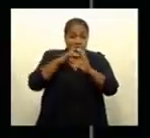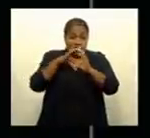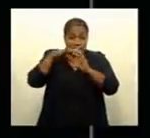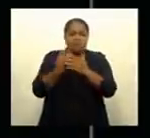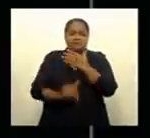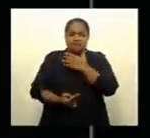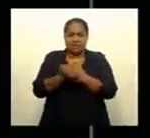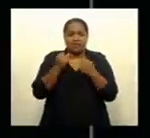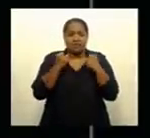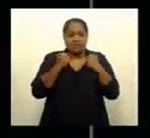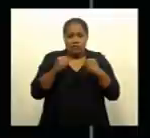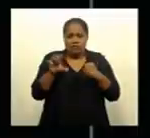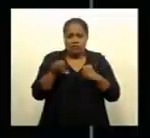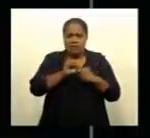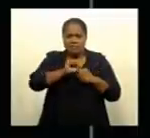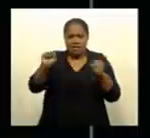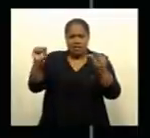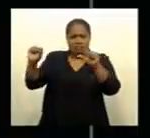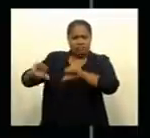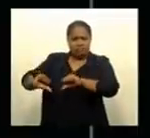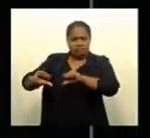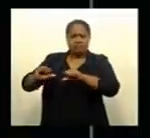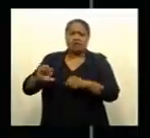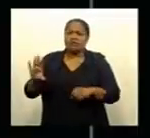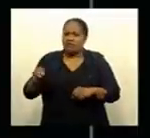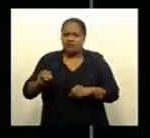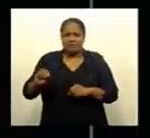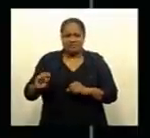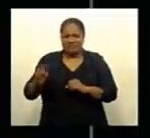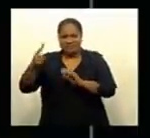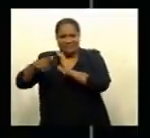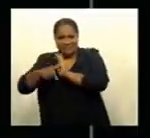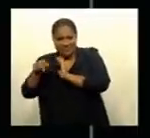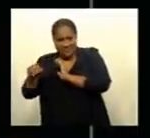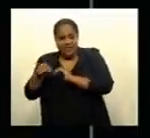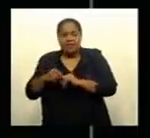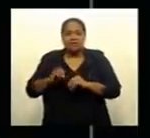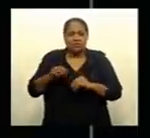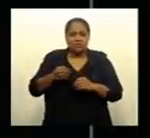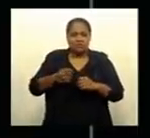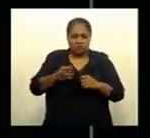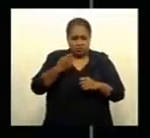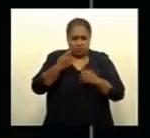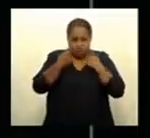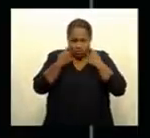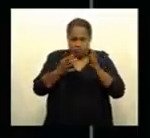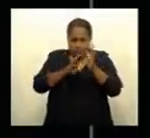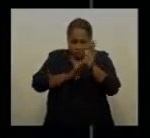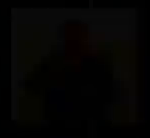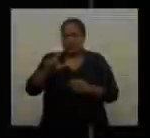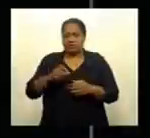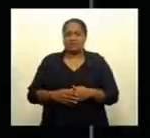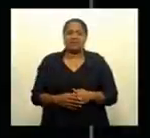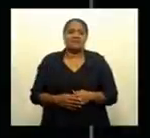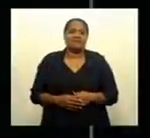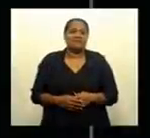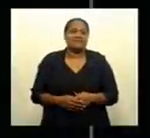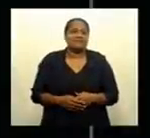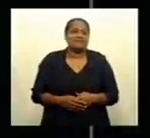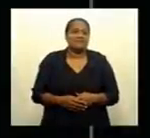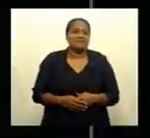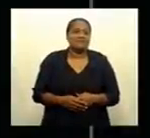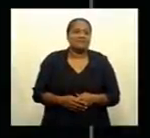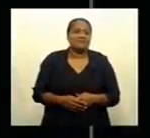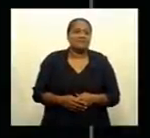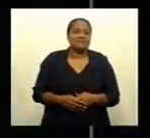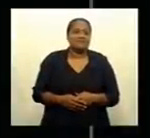from their loss to the Czech Republic in round 1, showcasing resilience and character to seize the important point. Czech